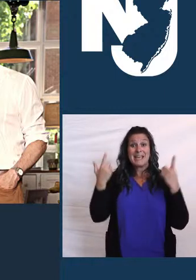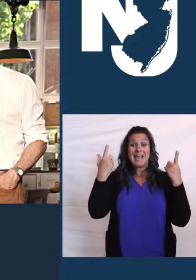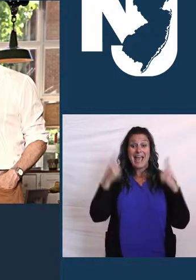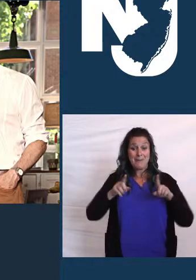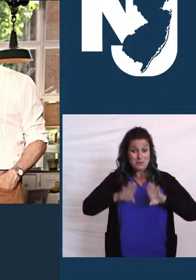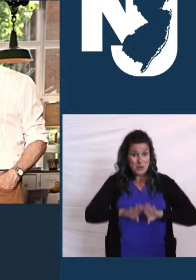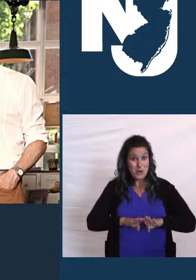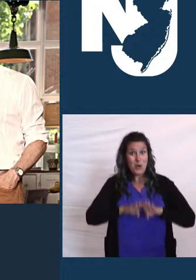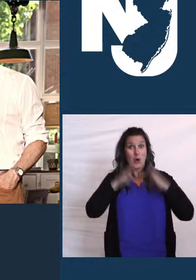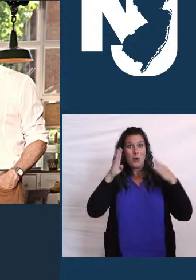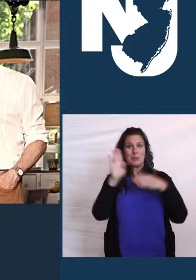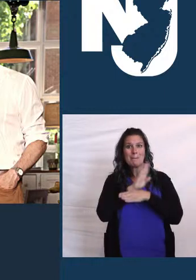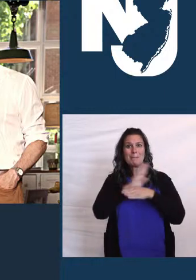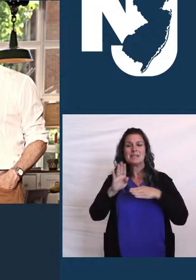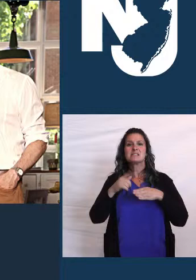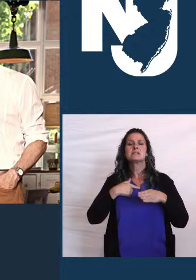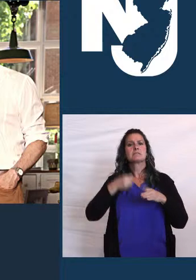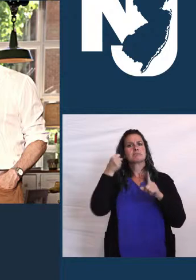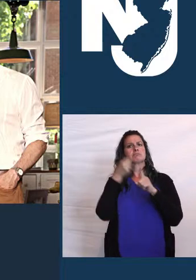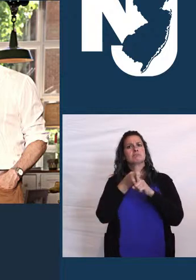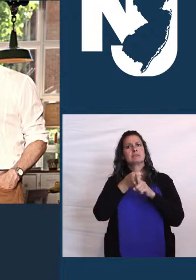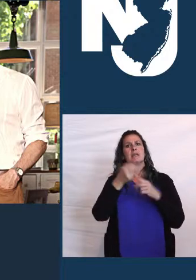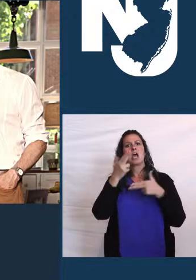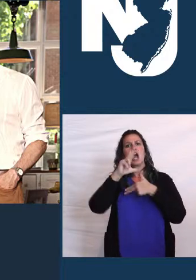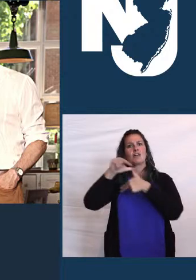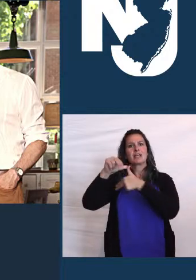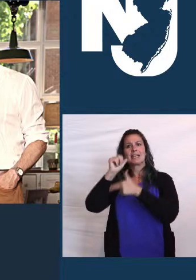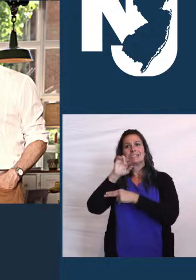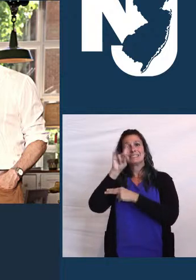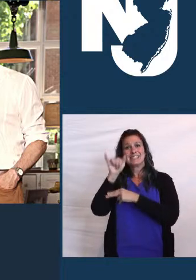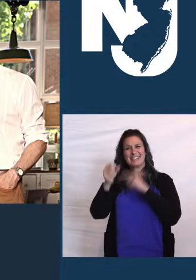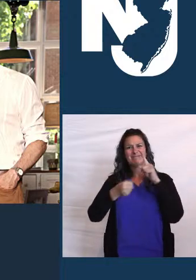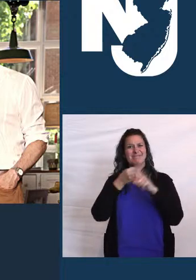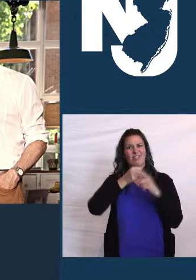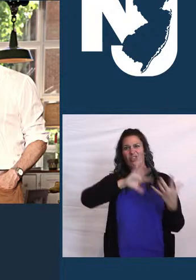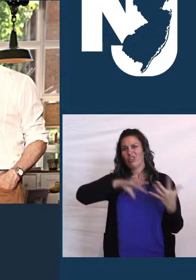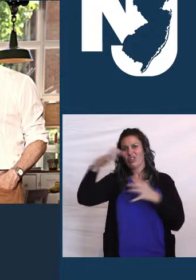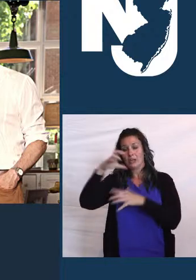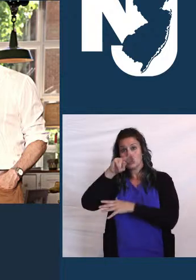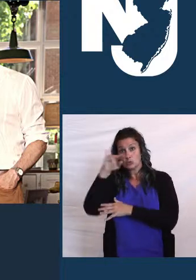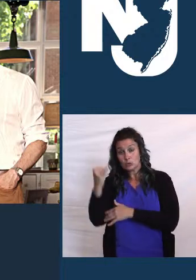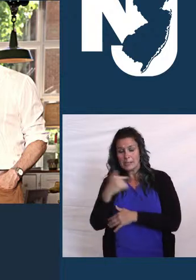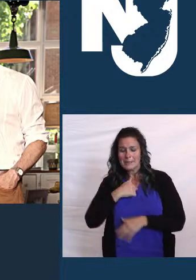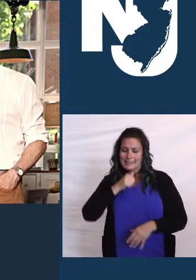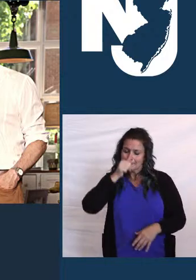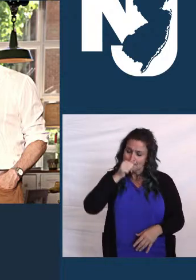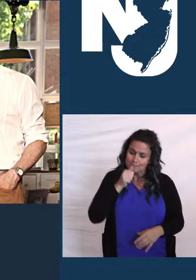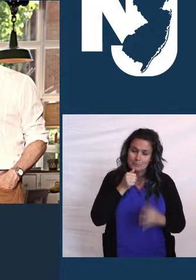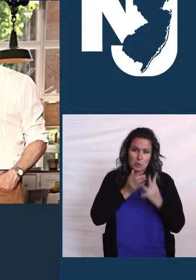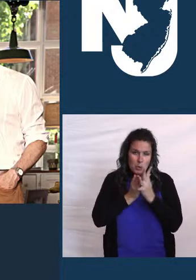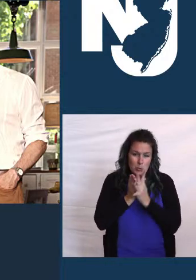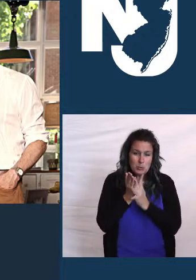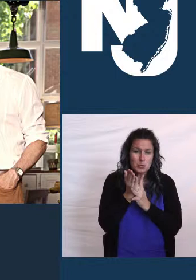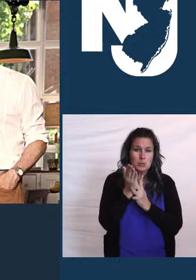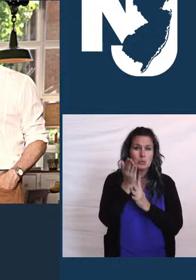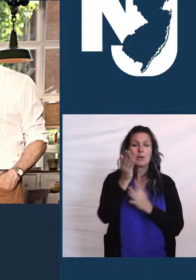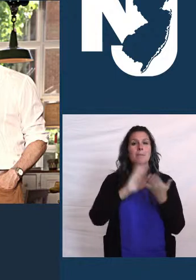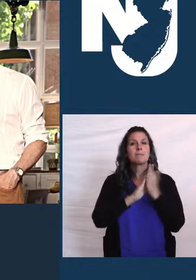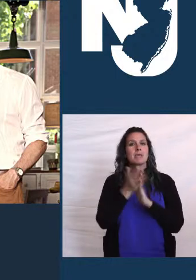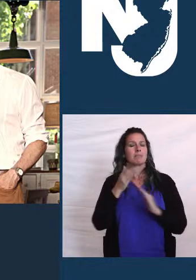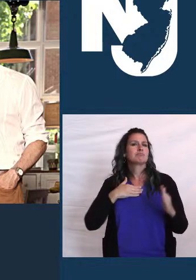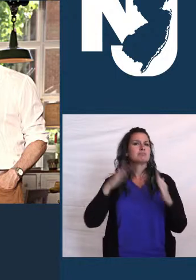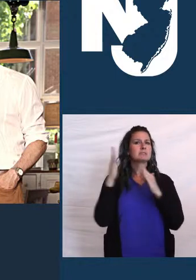before Superstorm Sandy upended our state. Unbowed, they charged on, establishing Homestead as a leading source for